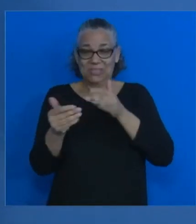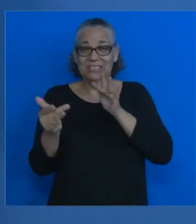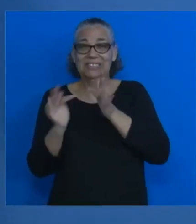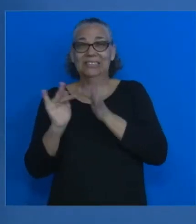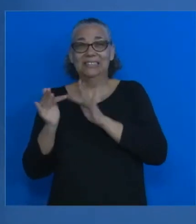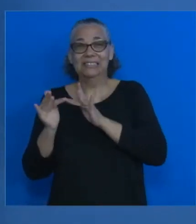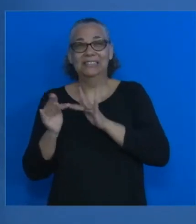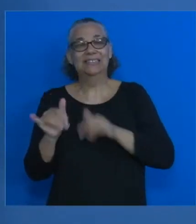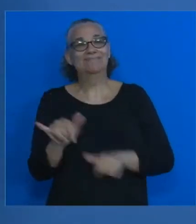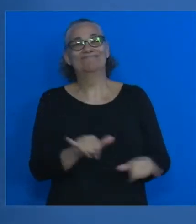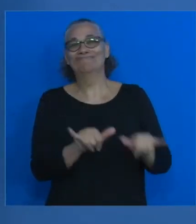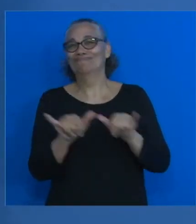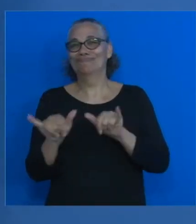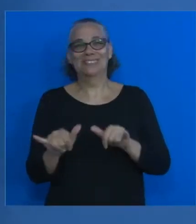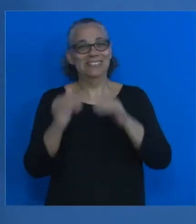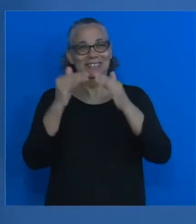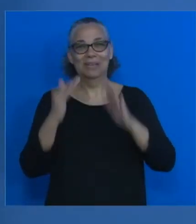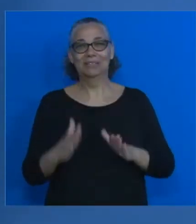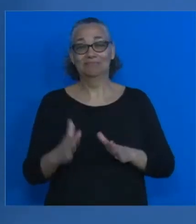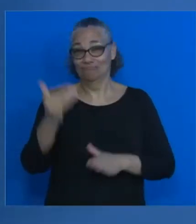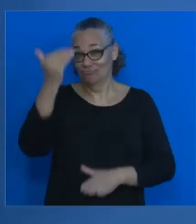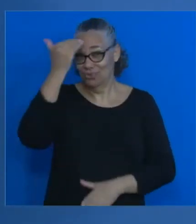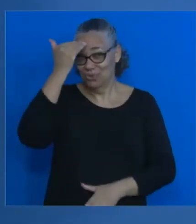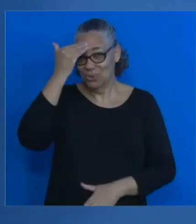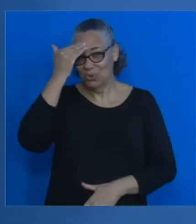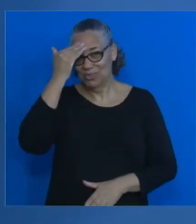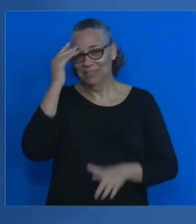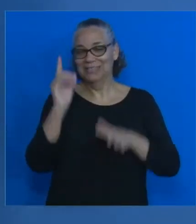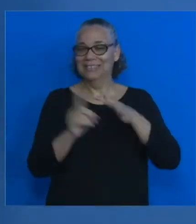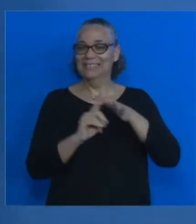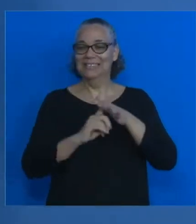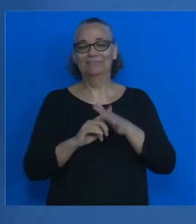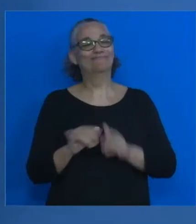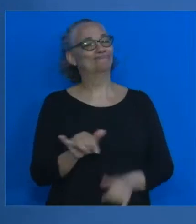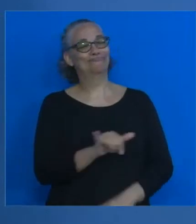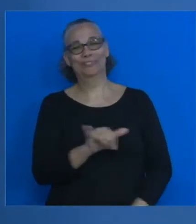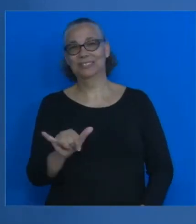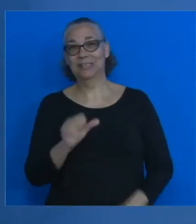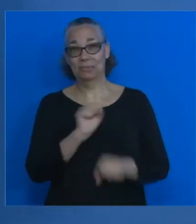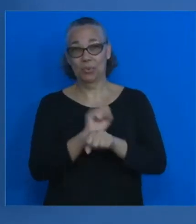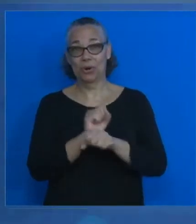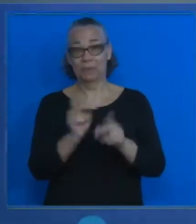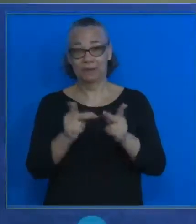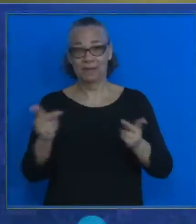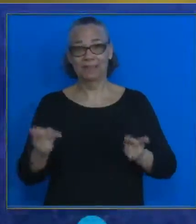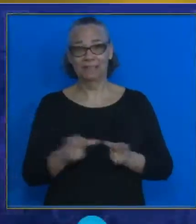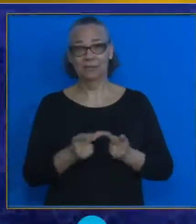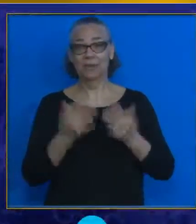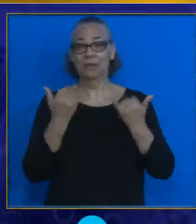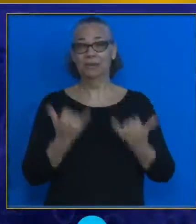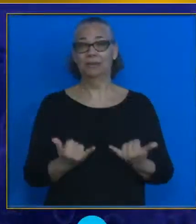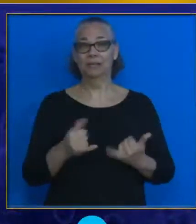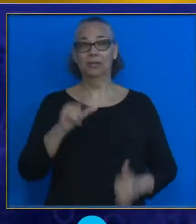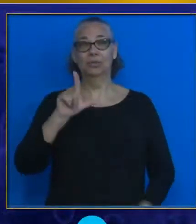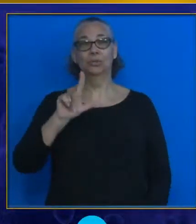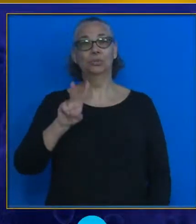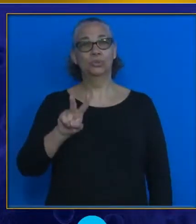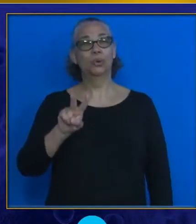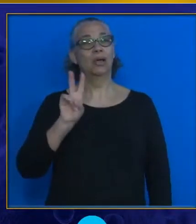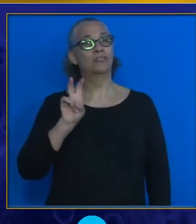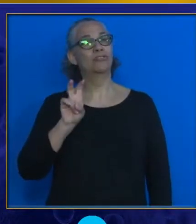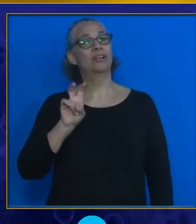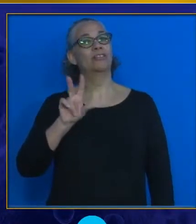in the same household as a known case linked to the same workplace. Bermuda now has 239